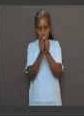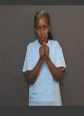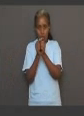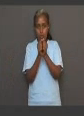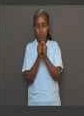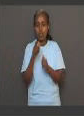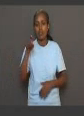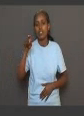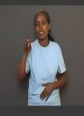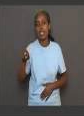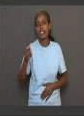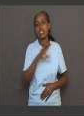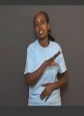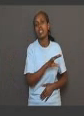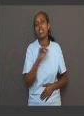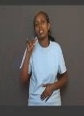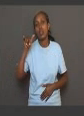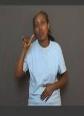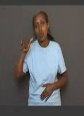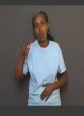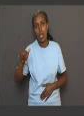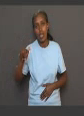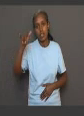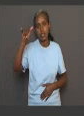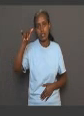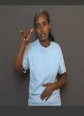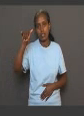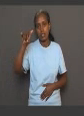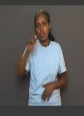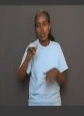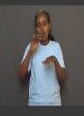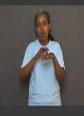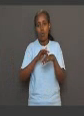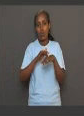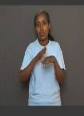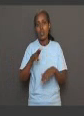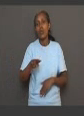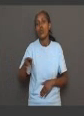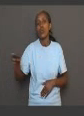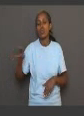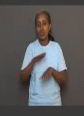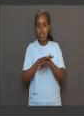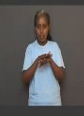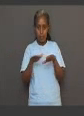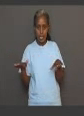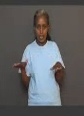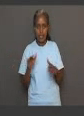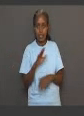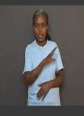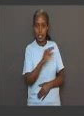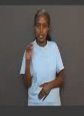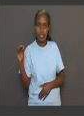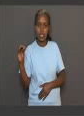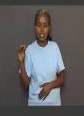the x and y-axes on a horizontal plane